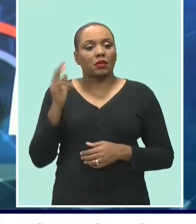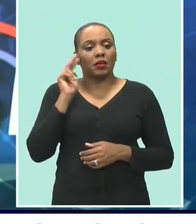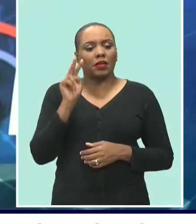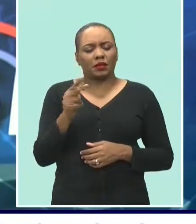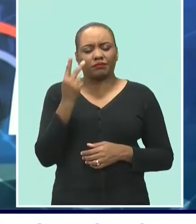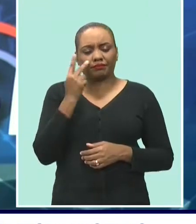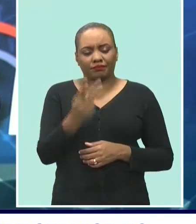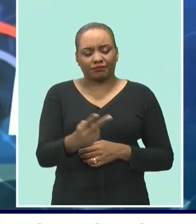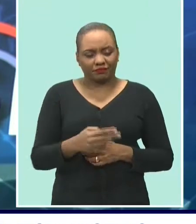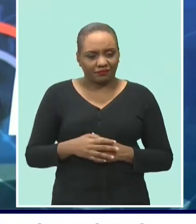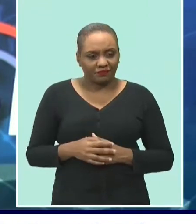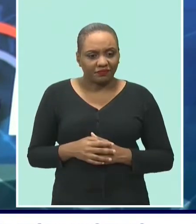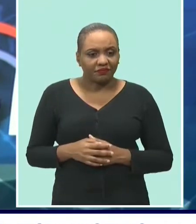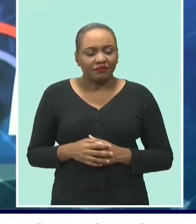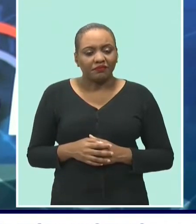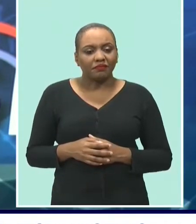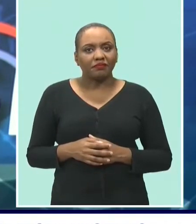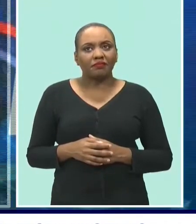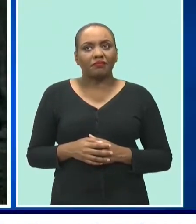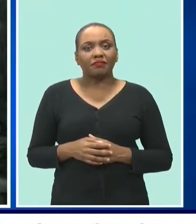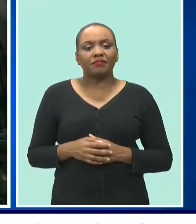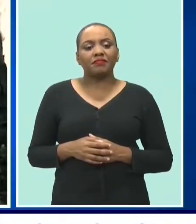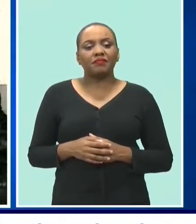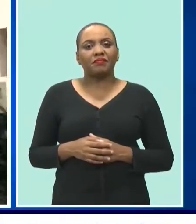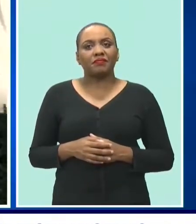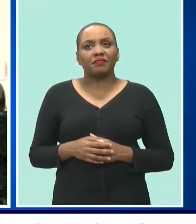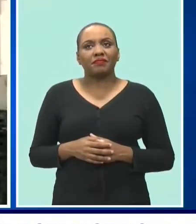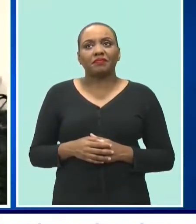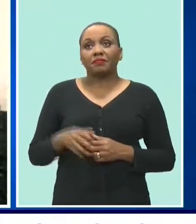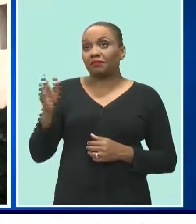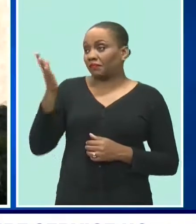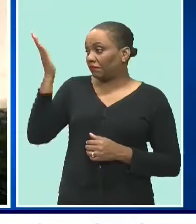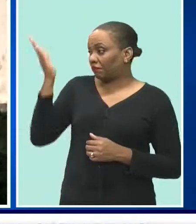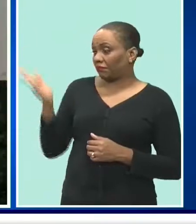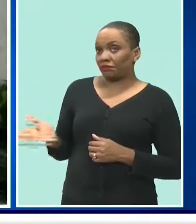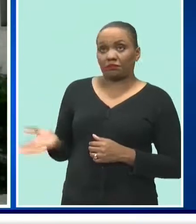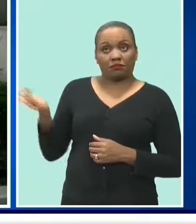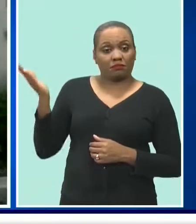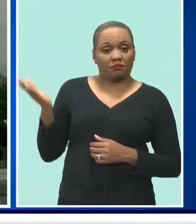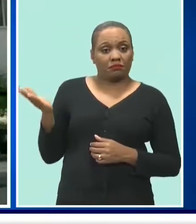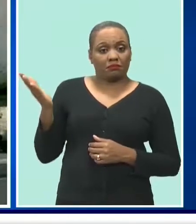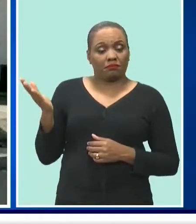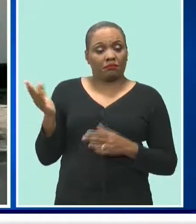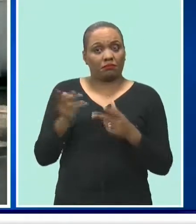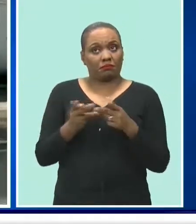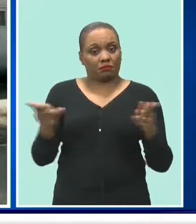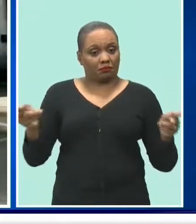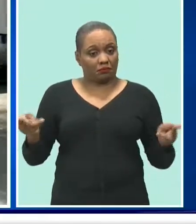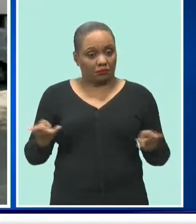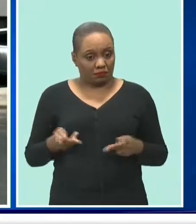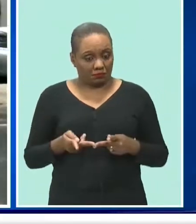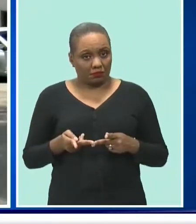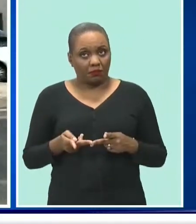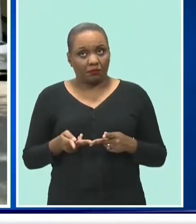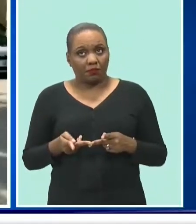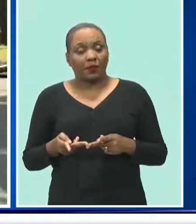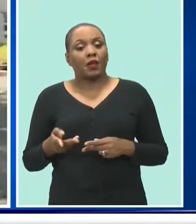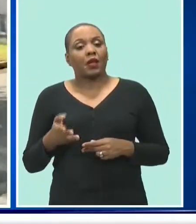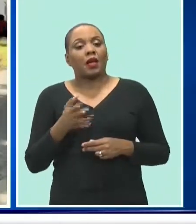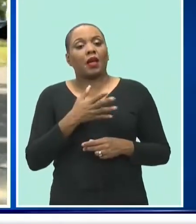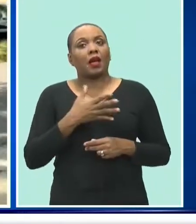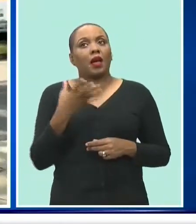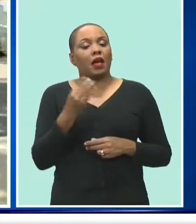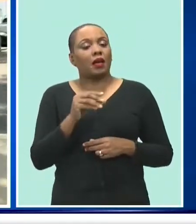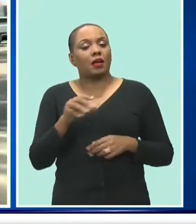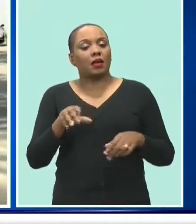and compiled this report. This compound of the Ministry of Transport, Works and Maintenance at Prince Road, St. Michael, and the British American